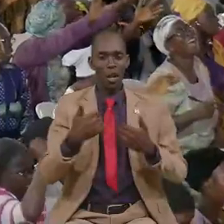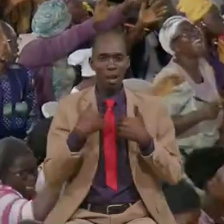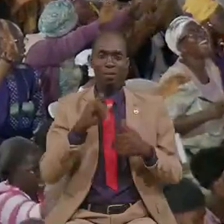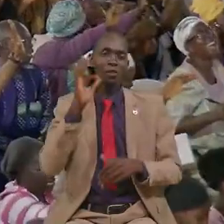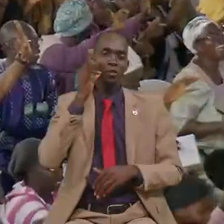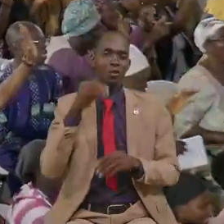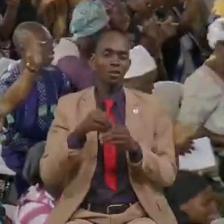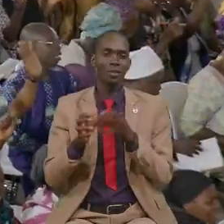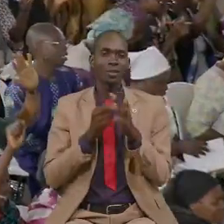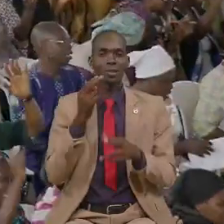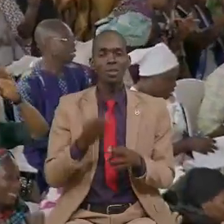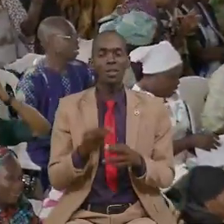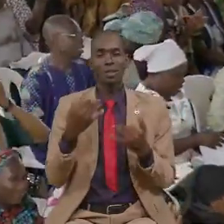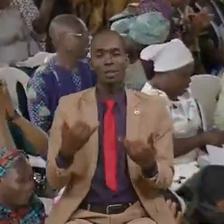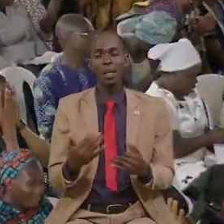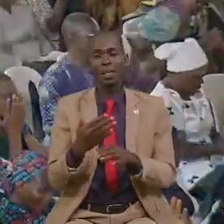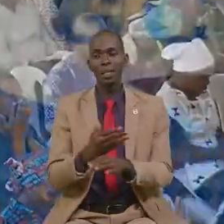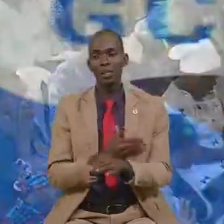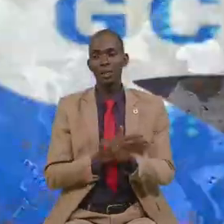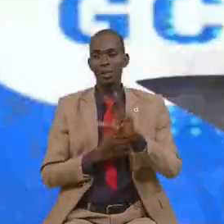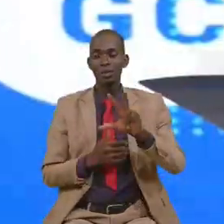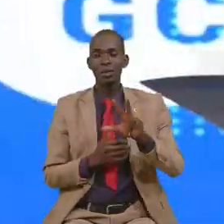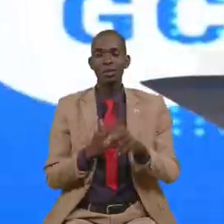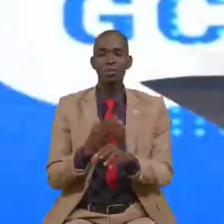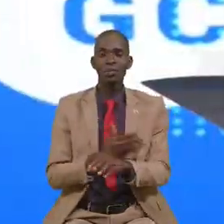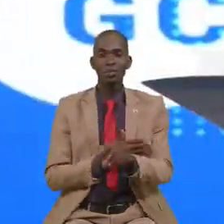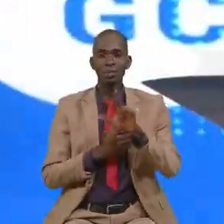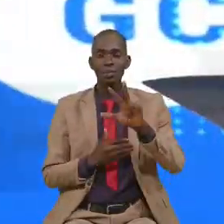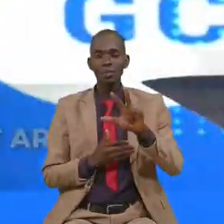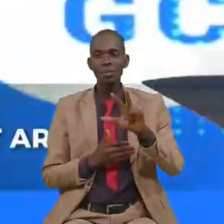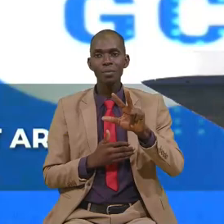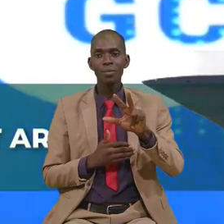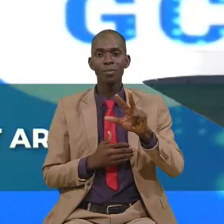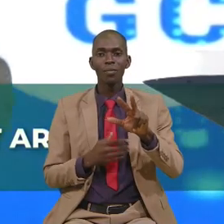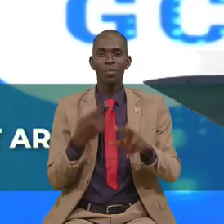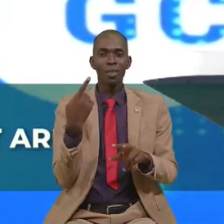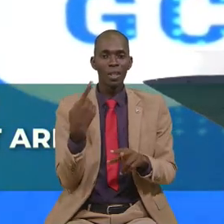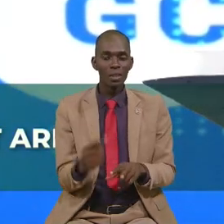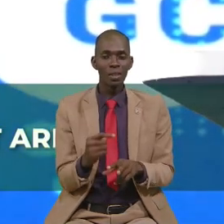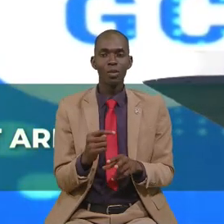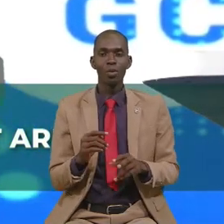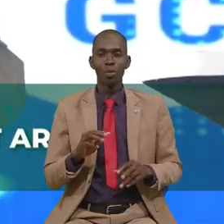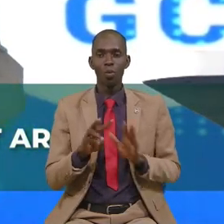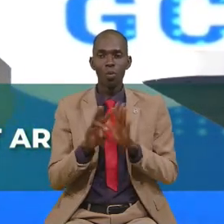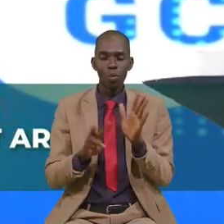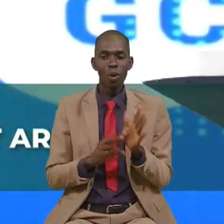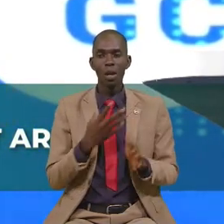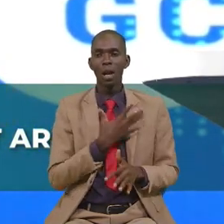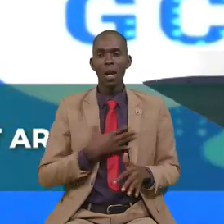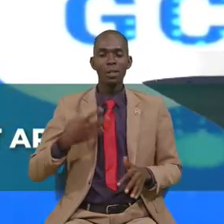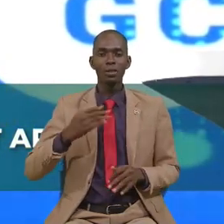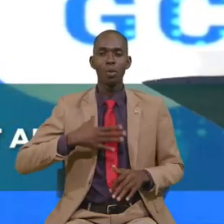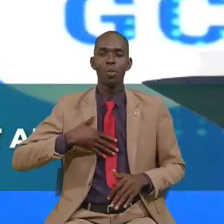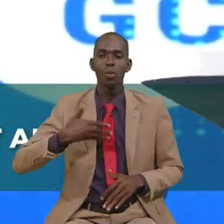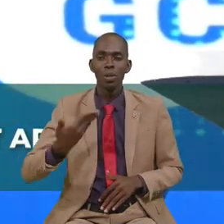Look at number three here. Number three is the will and the willingness of a